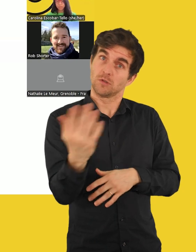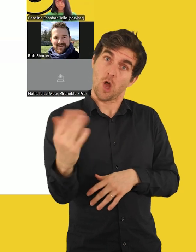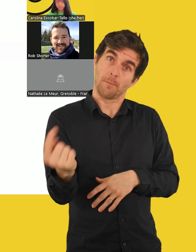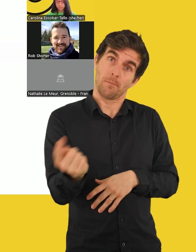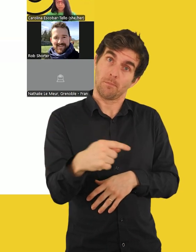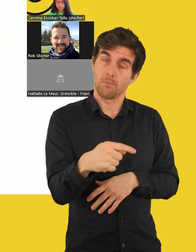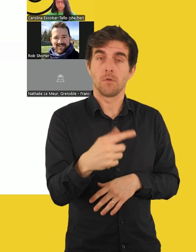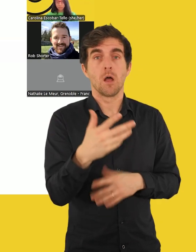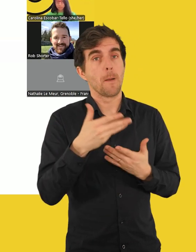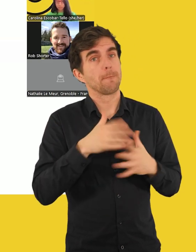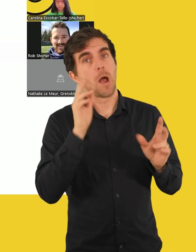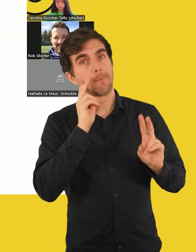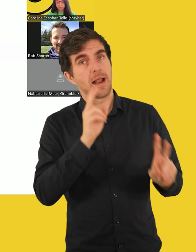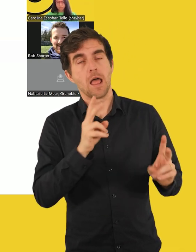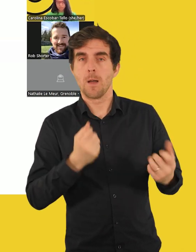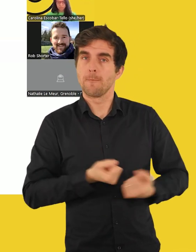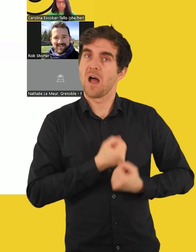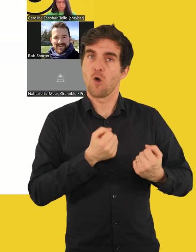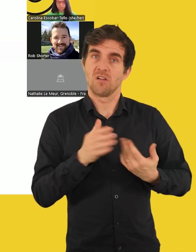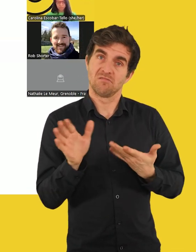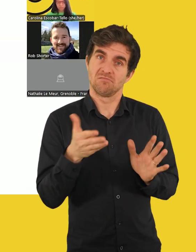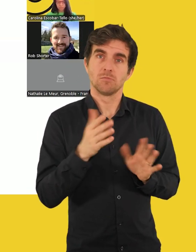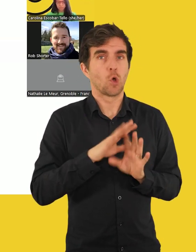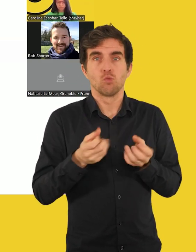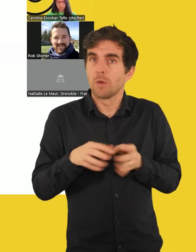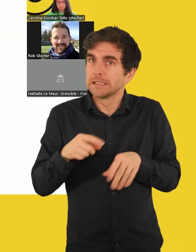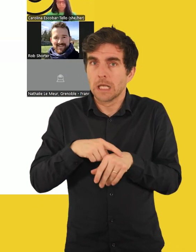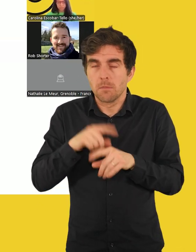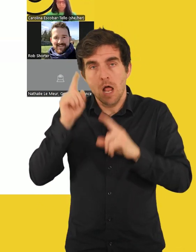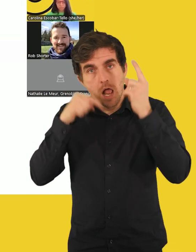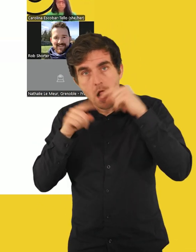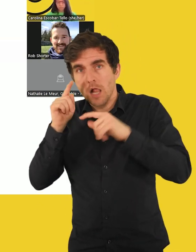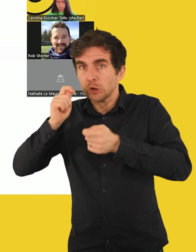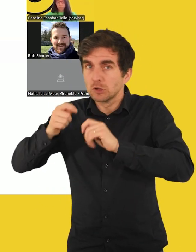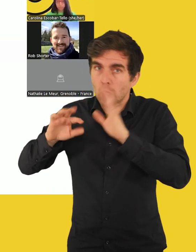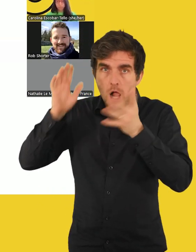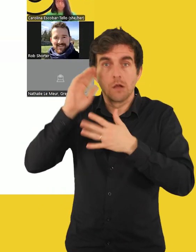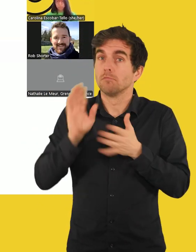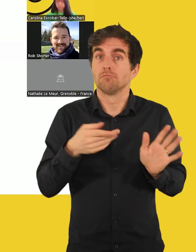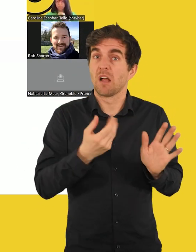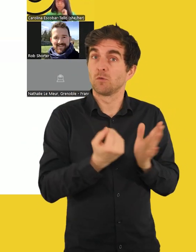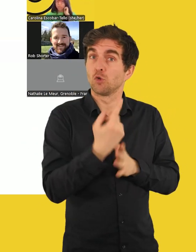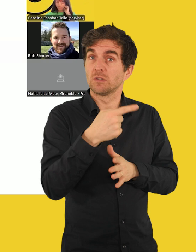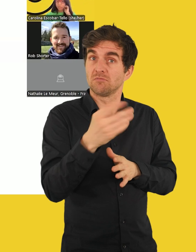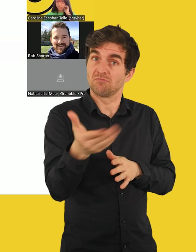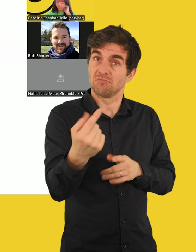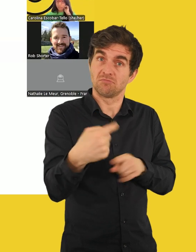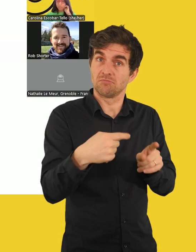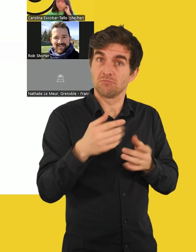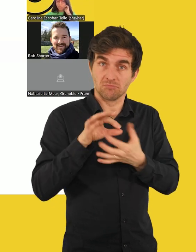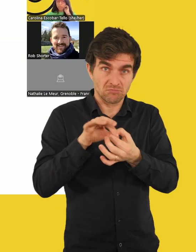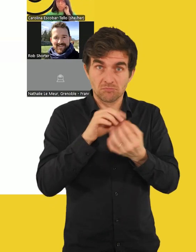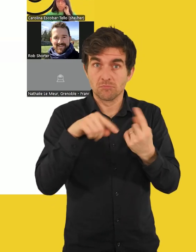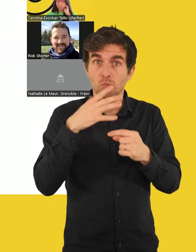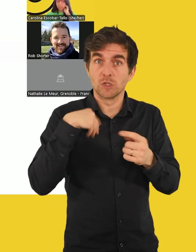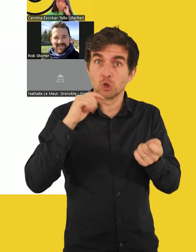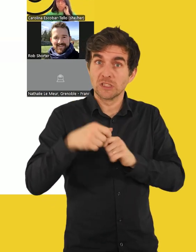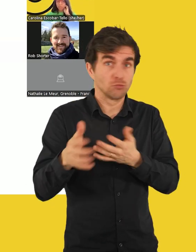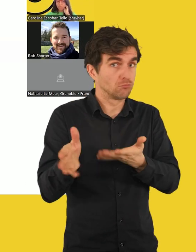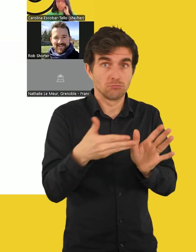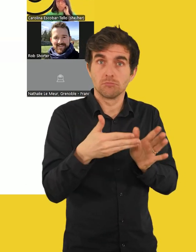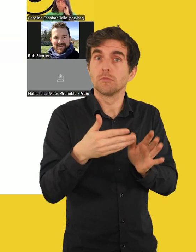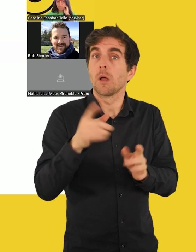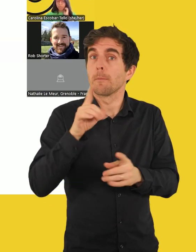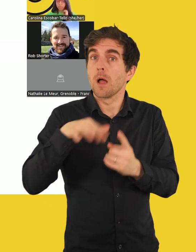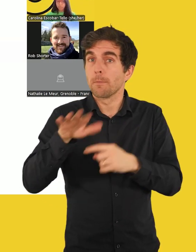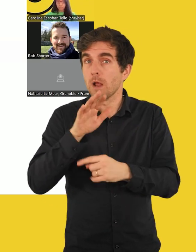the new paradigm in places of public visibility and power. You don't waste time with reactionaries. Rather, you work with active change agents